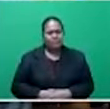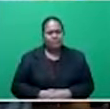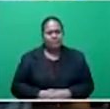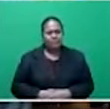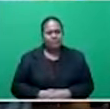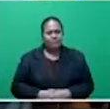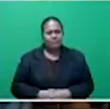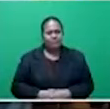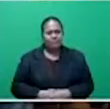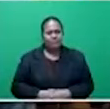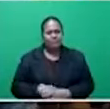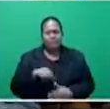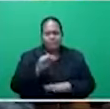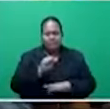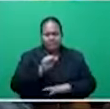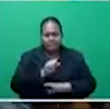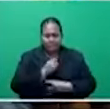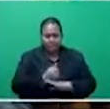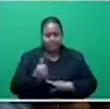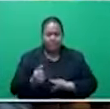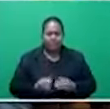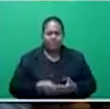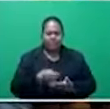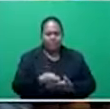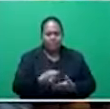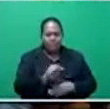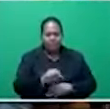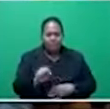sir, government is paying the scholarships and provides loans to